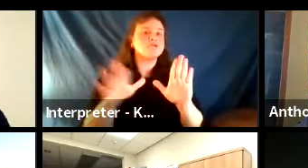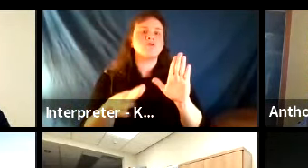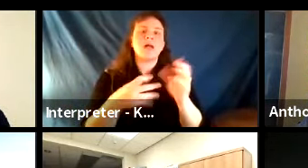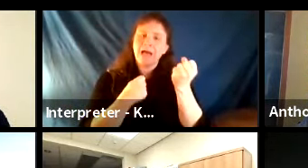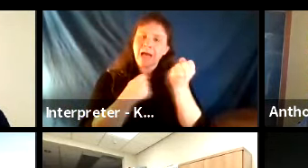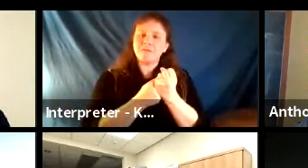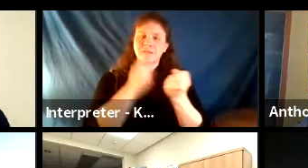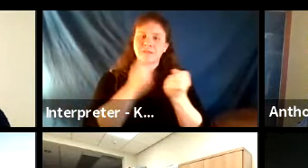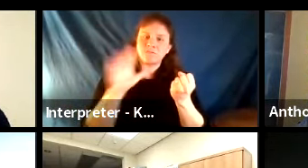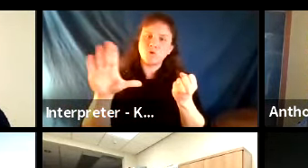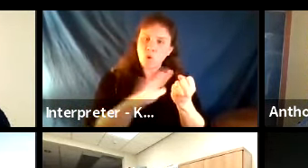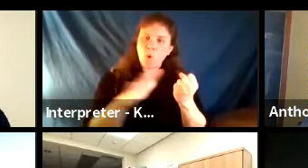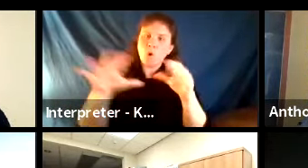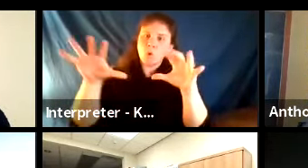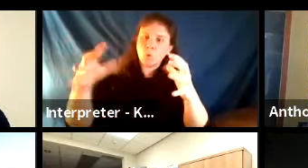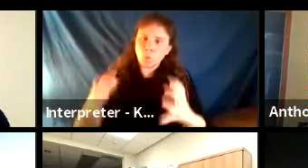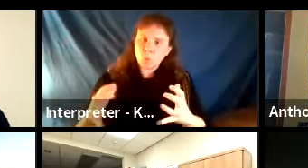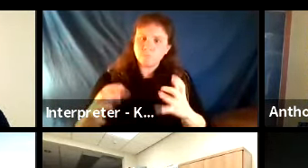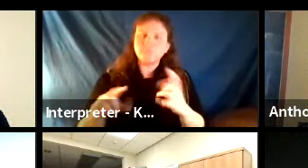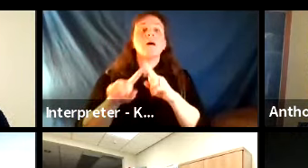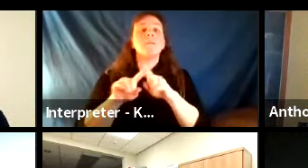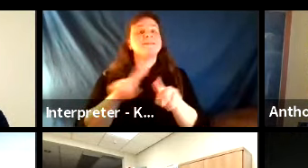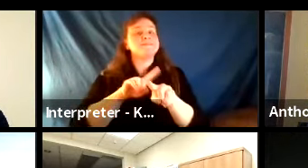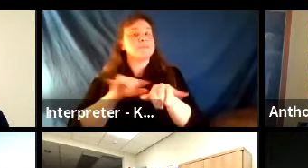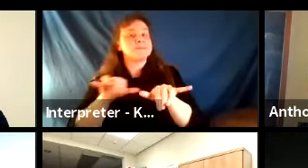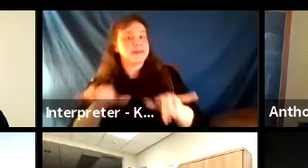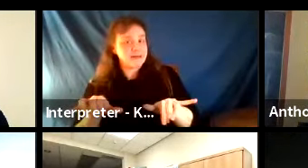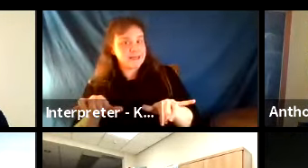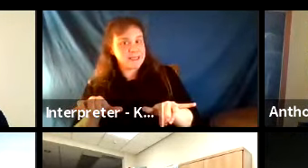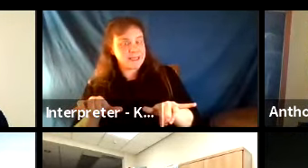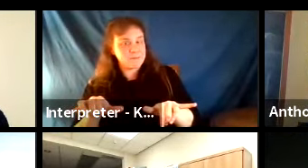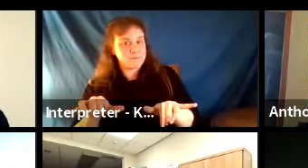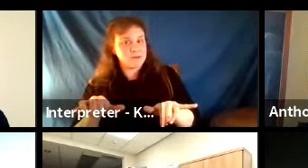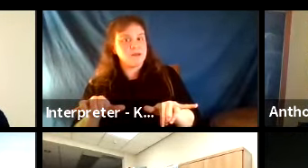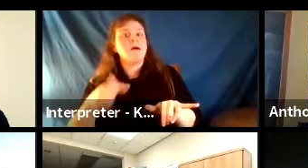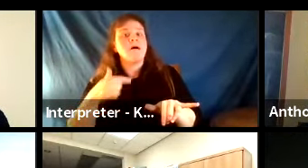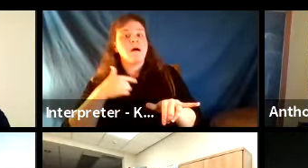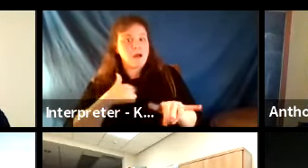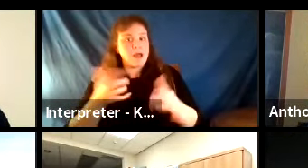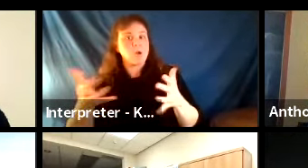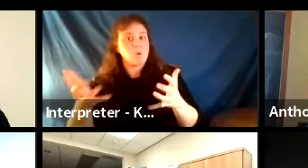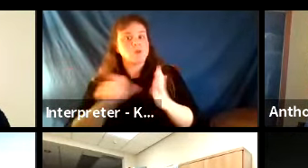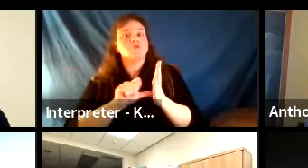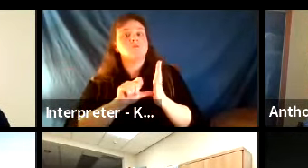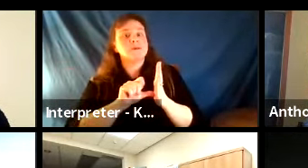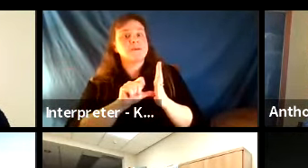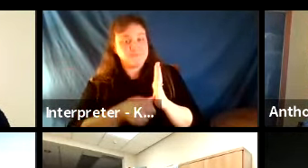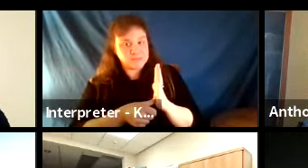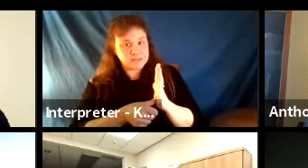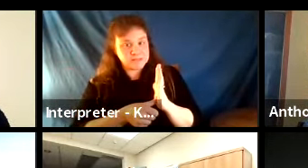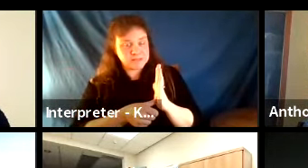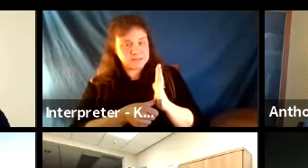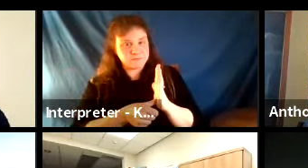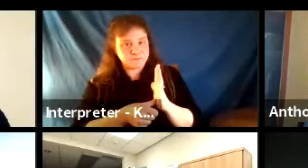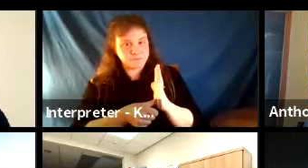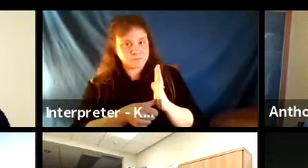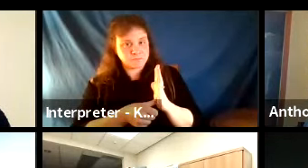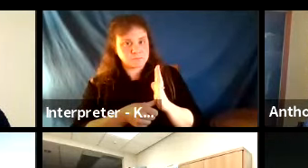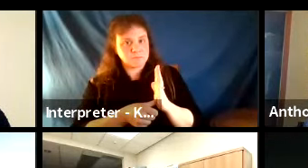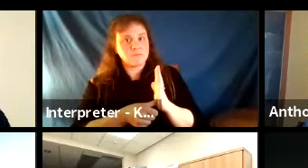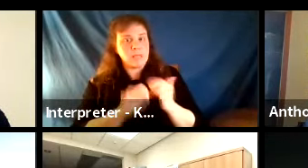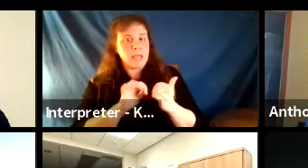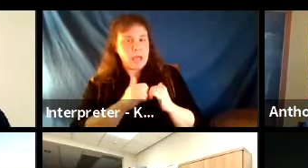at the same time, I think the piece that I want to emphasize is that the way